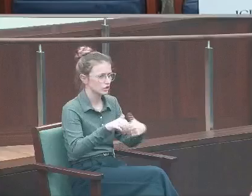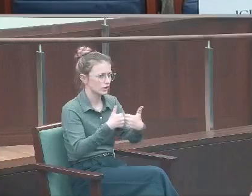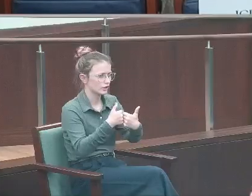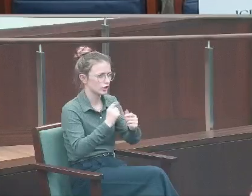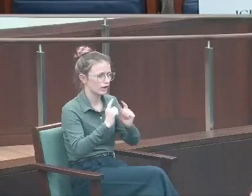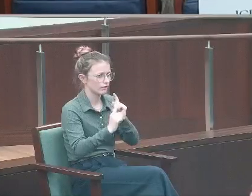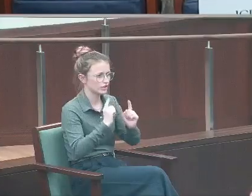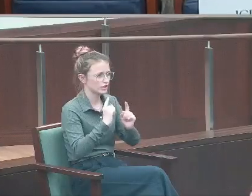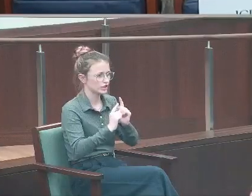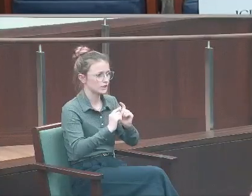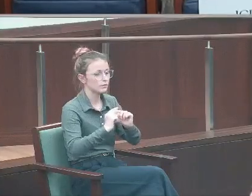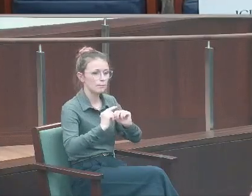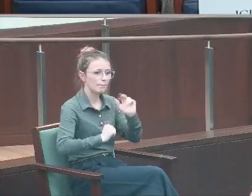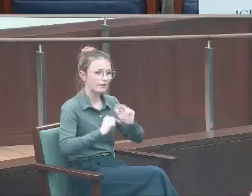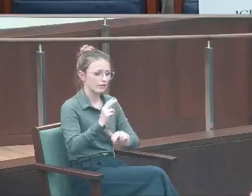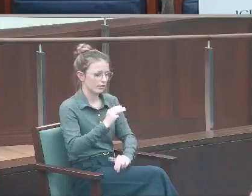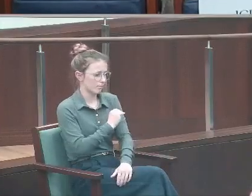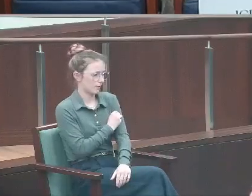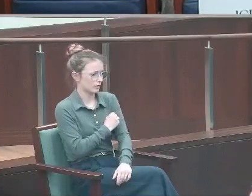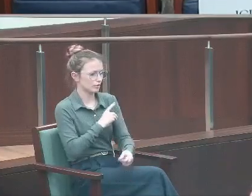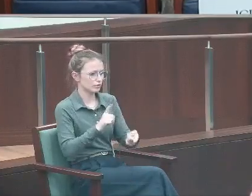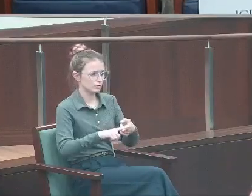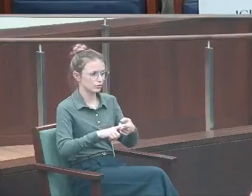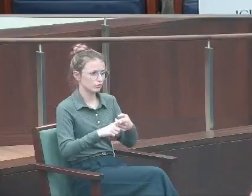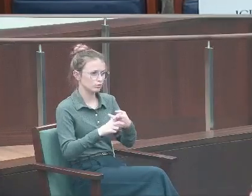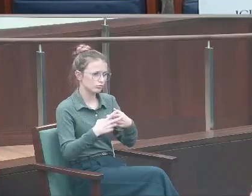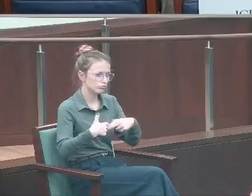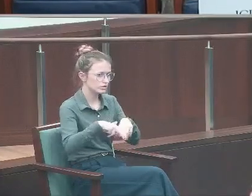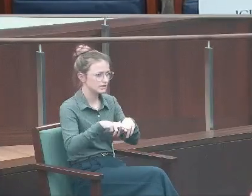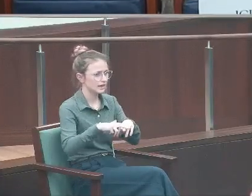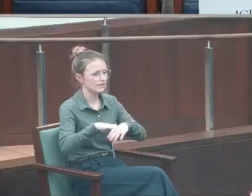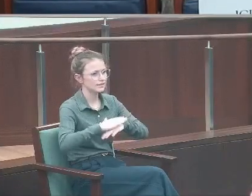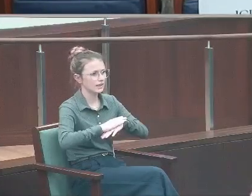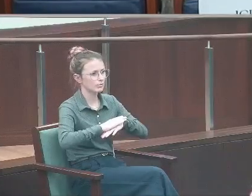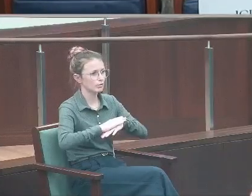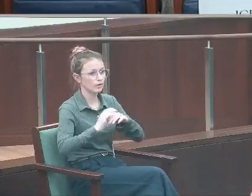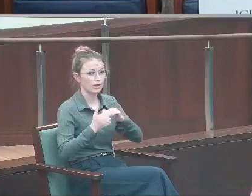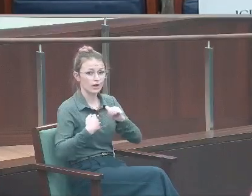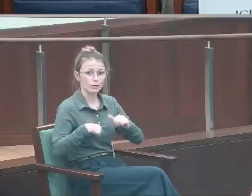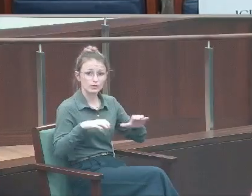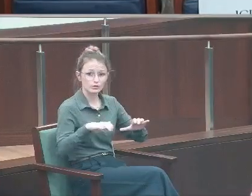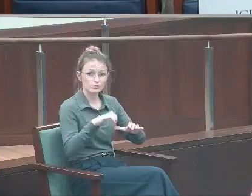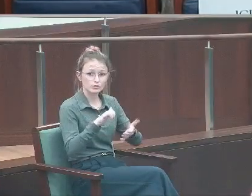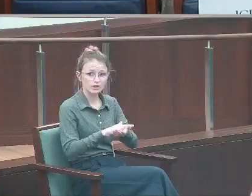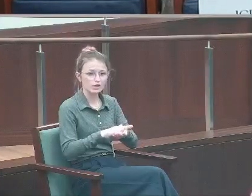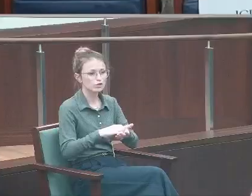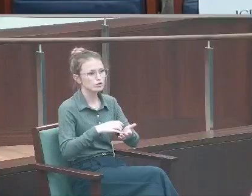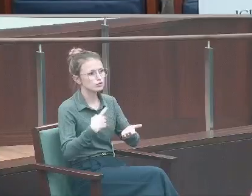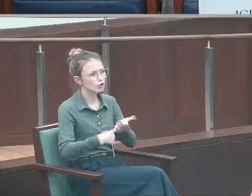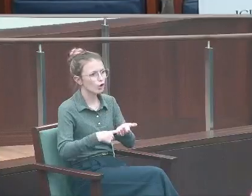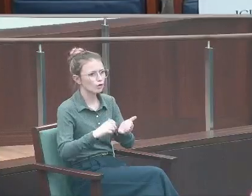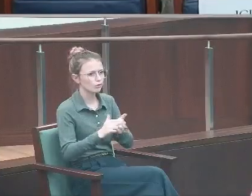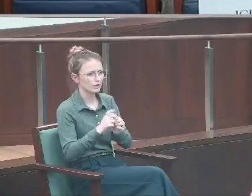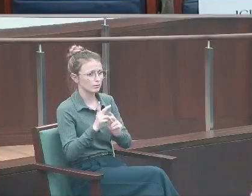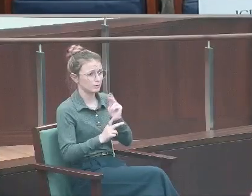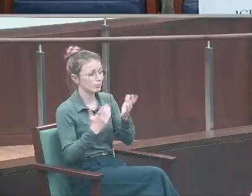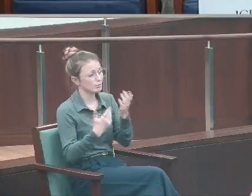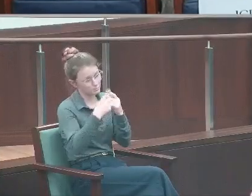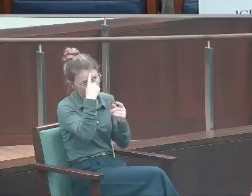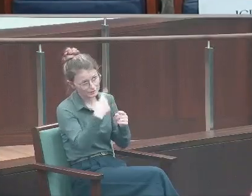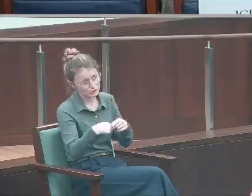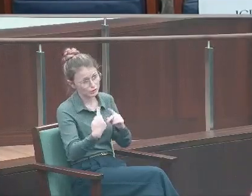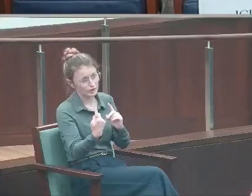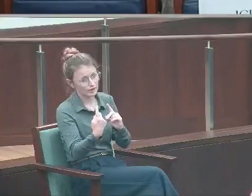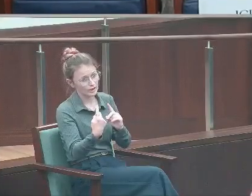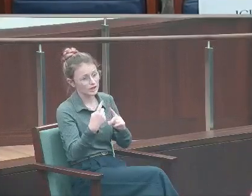to say, building the muscle to stay at the table. And we do that by talking to people not only with whom we agree, which I think is a